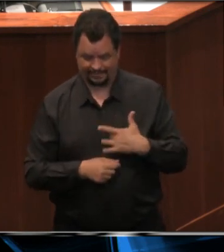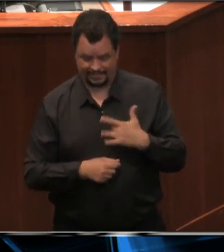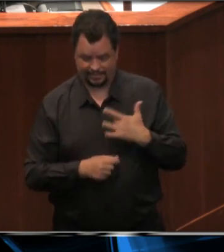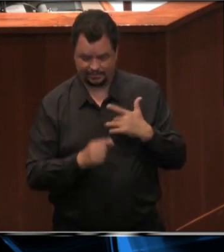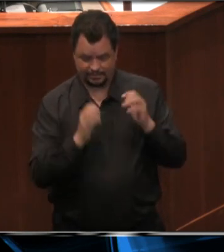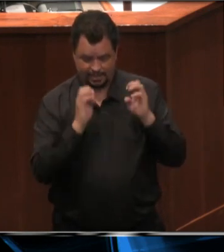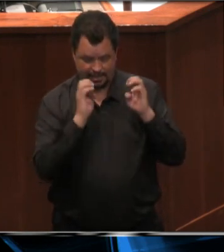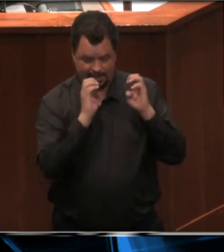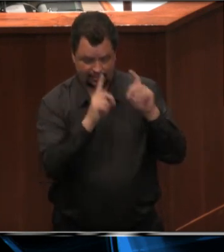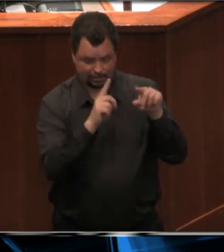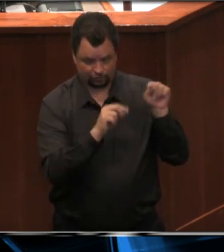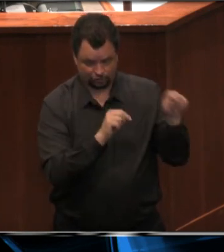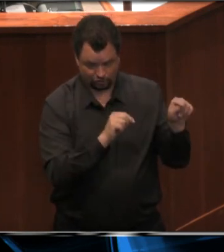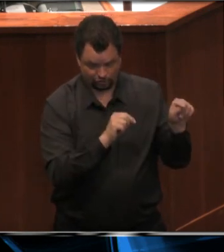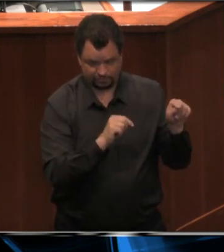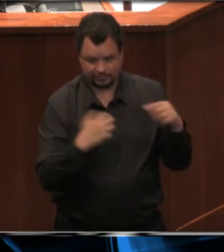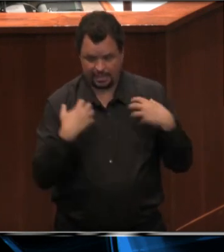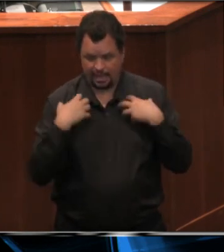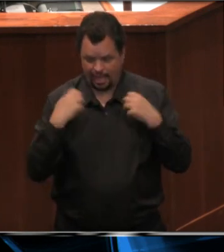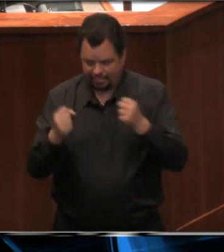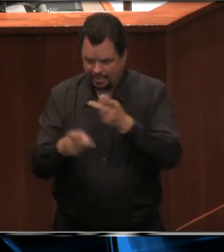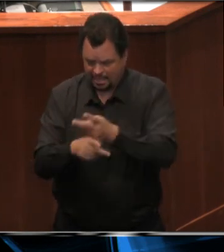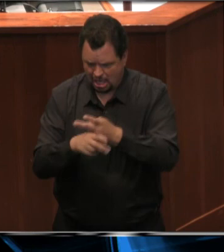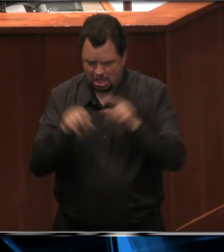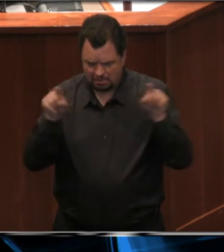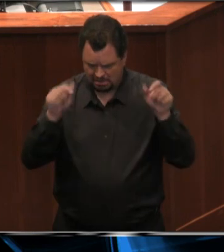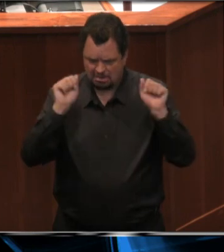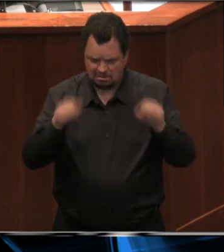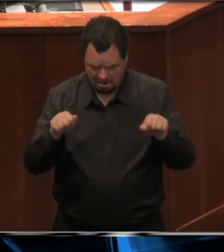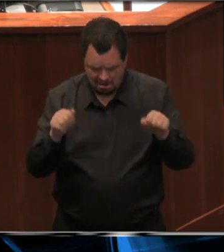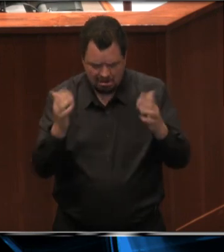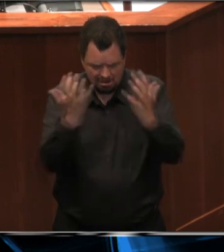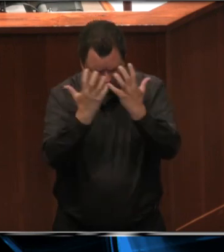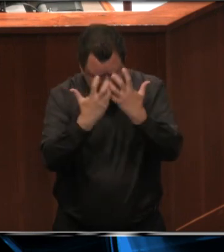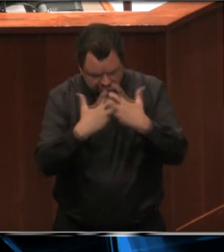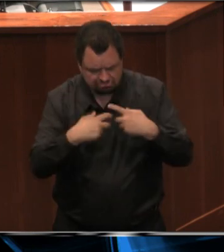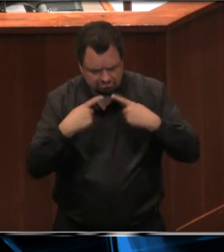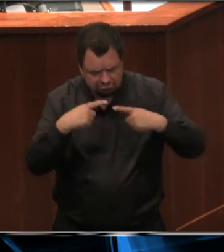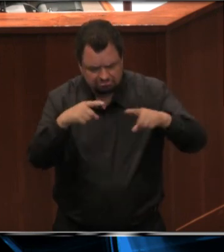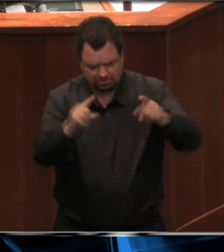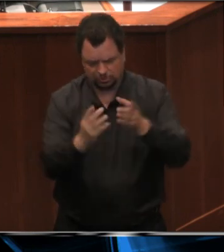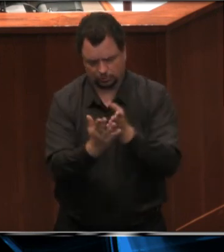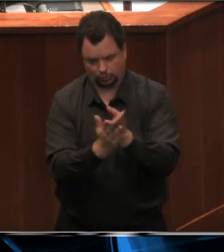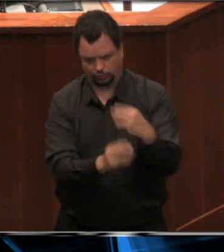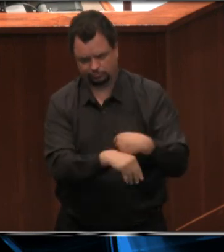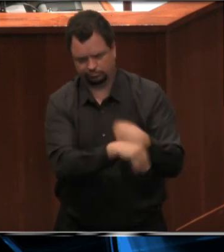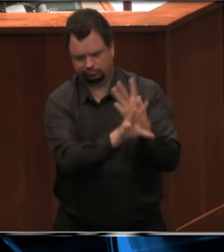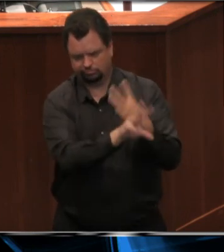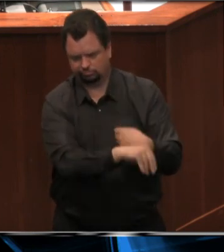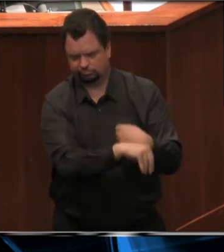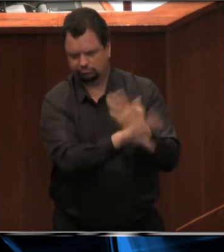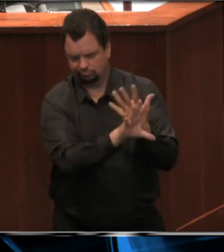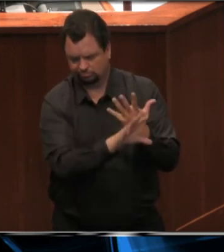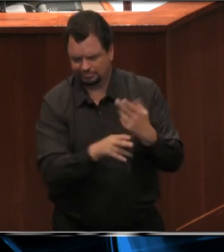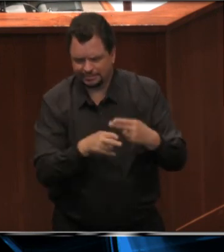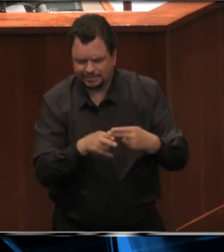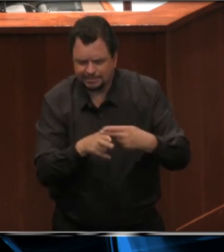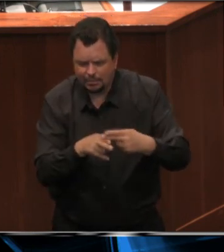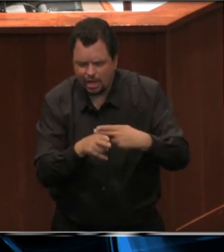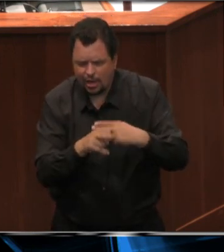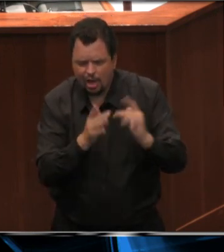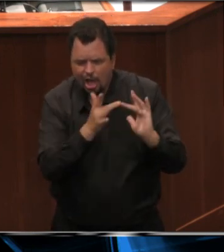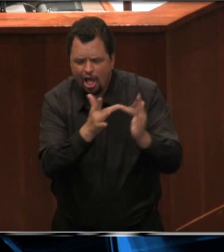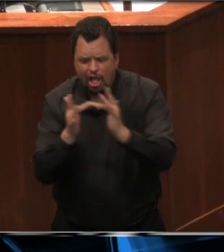be accomplished in virtual learning environments. Please realize that temporary online education is an appropriate response to a